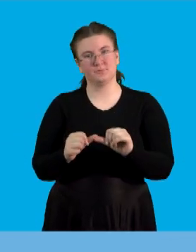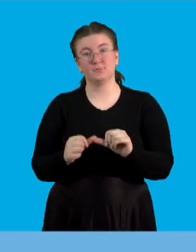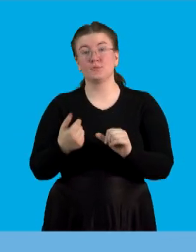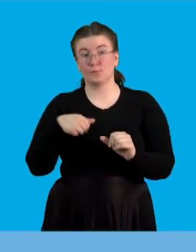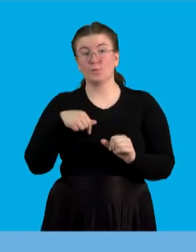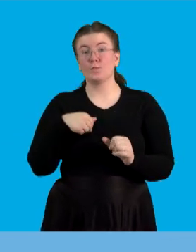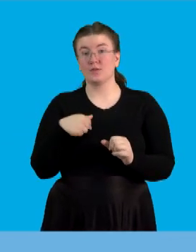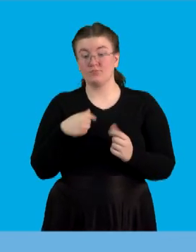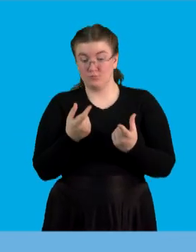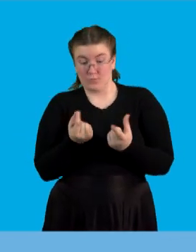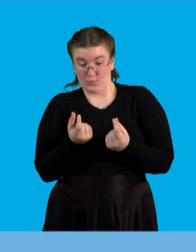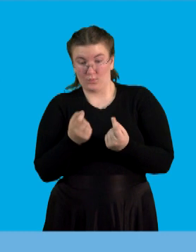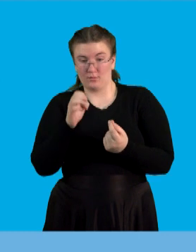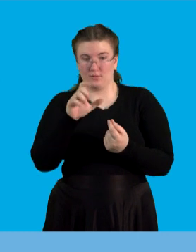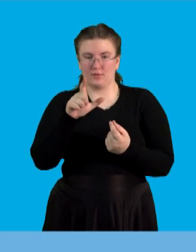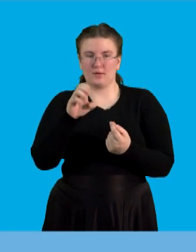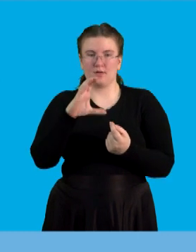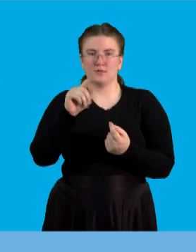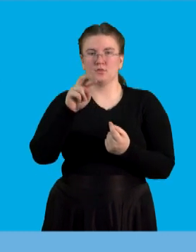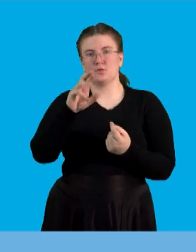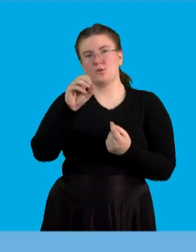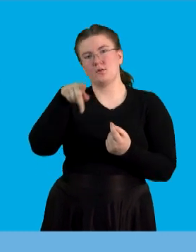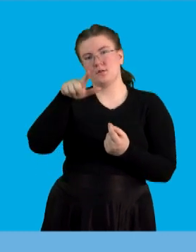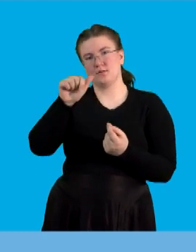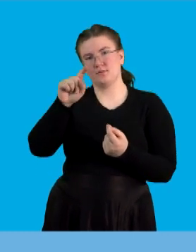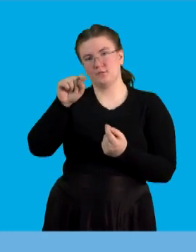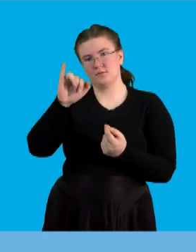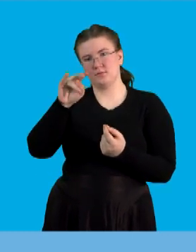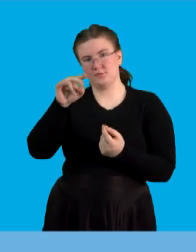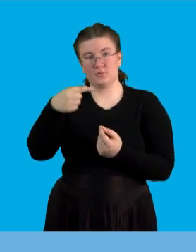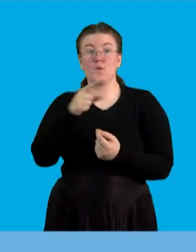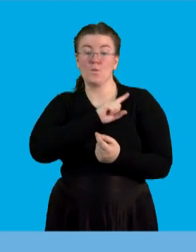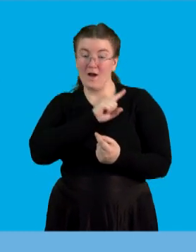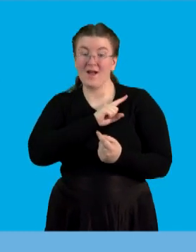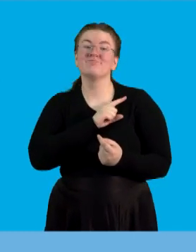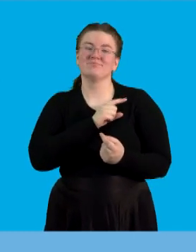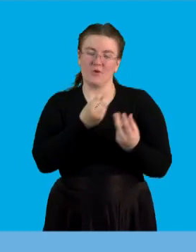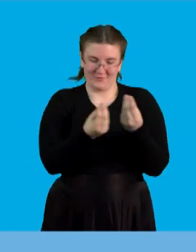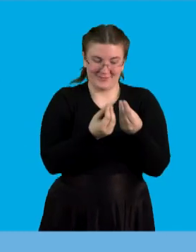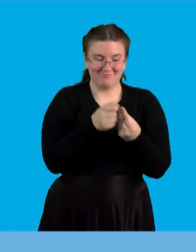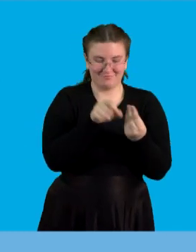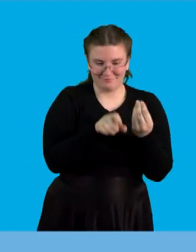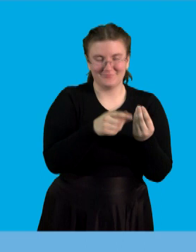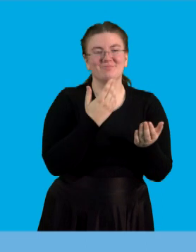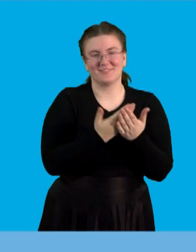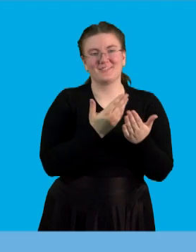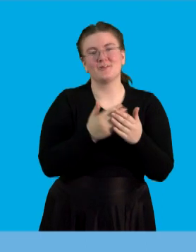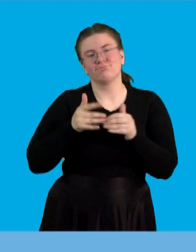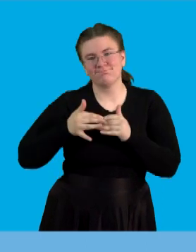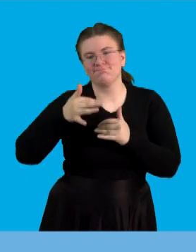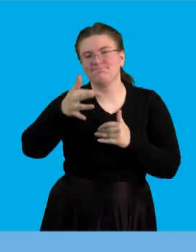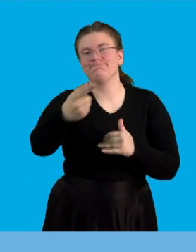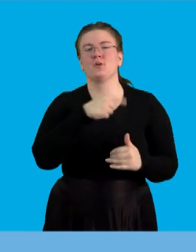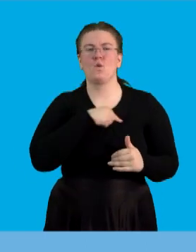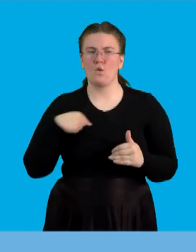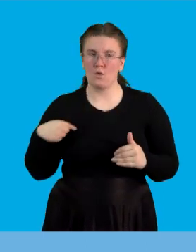we electroplate is so that the object that is electroplated, it can last longer. So those are some of the